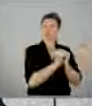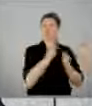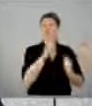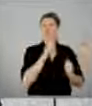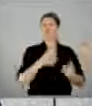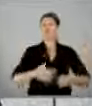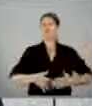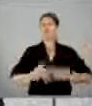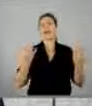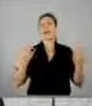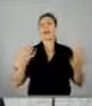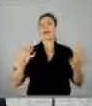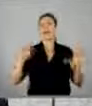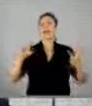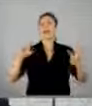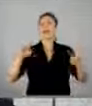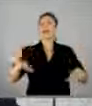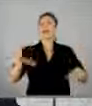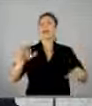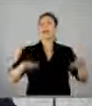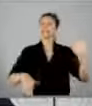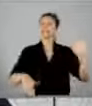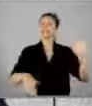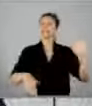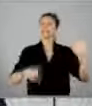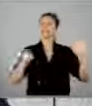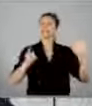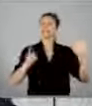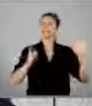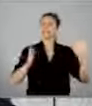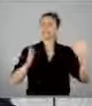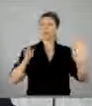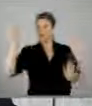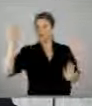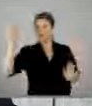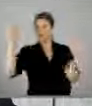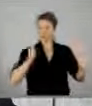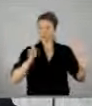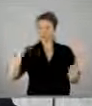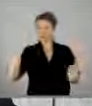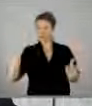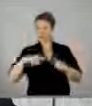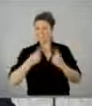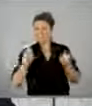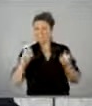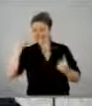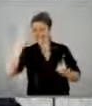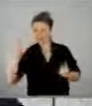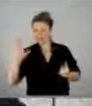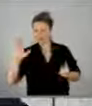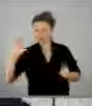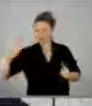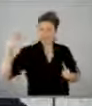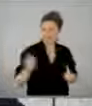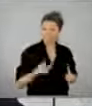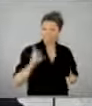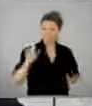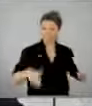the citizenship of a dual citizen where they've been engaged in terrorist activities of this nature. And that happens